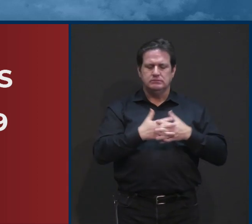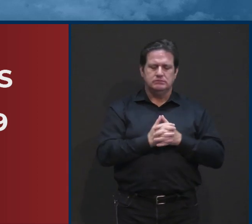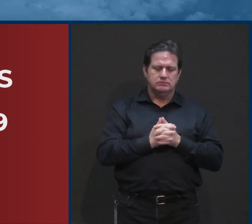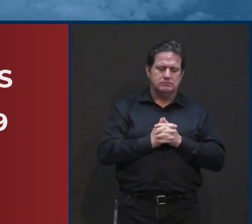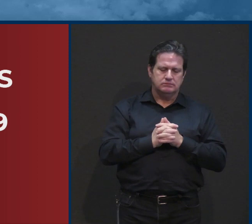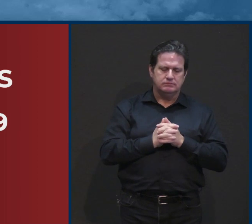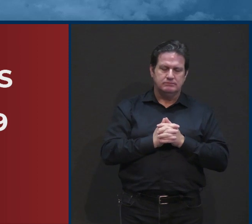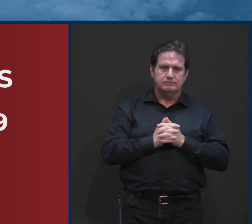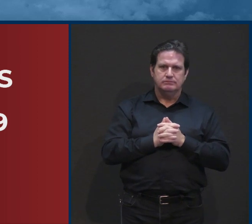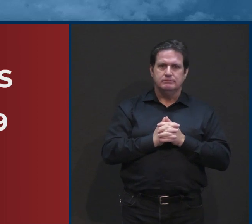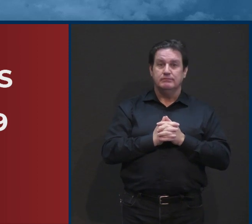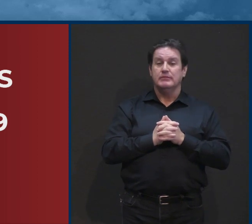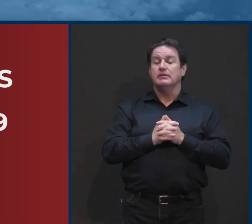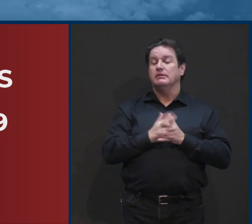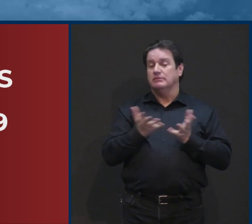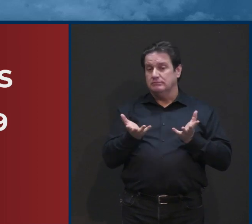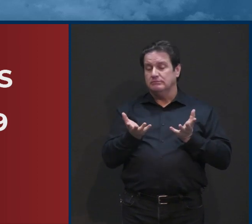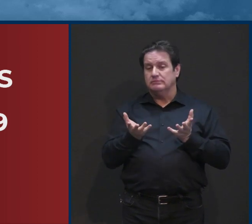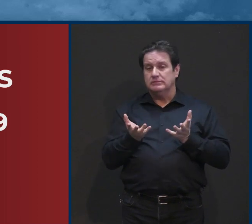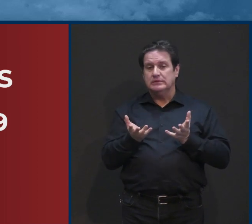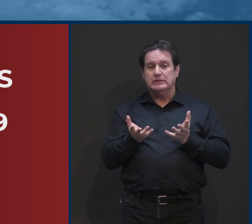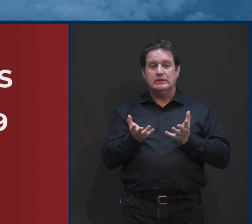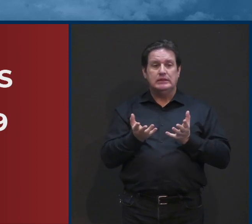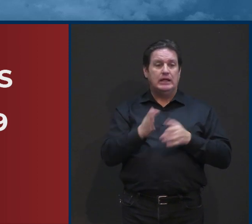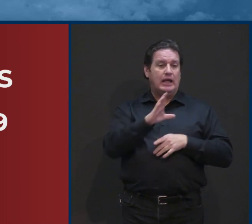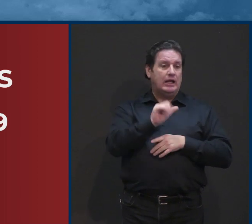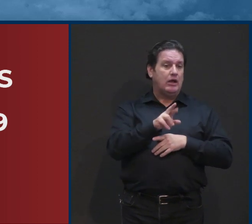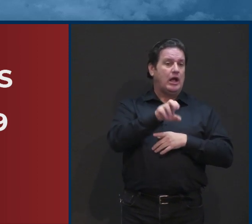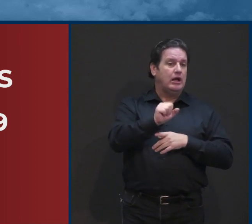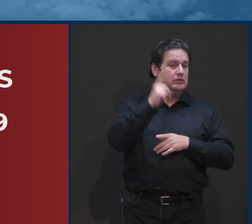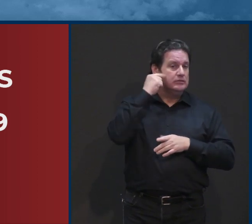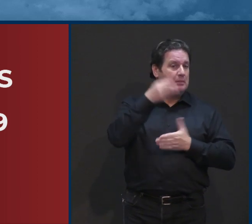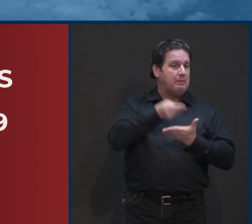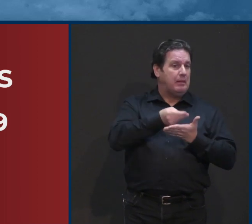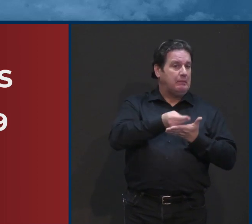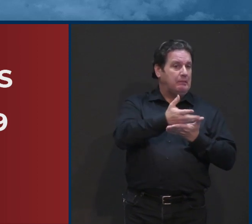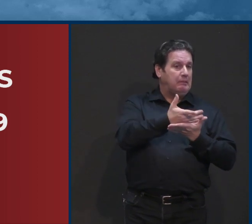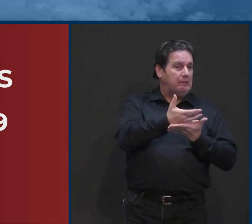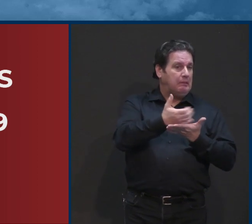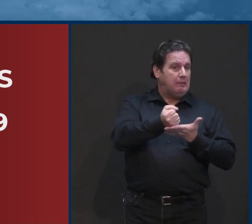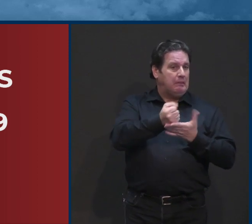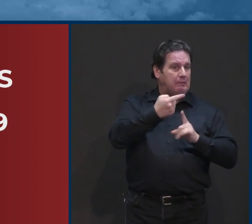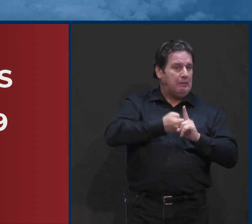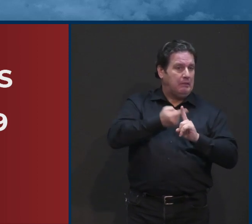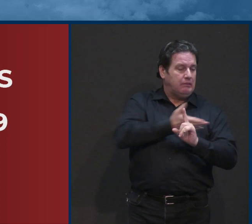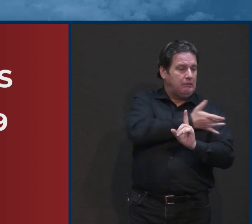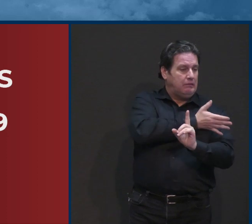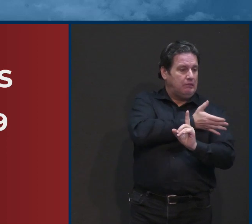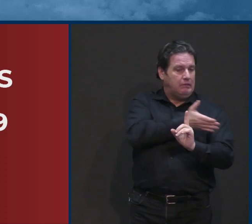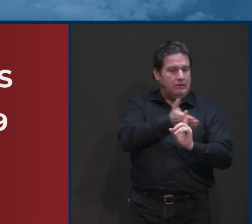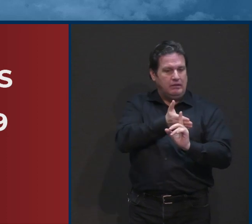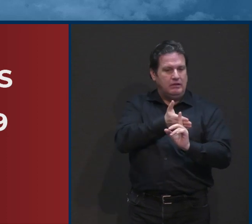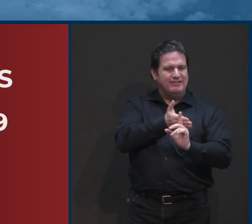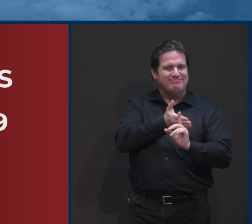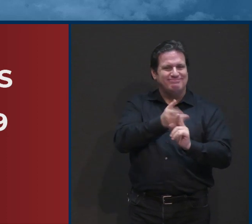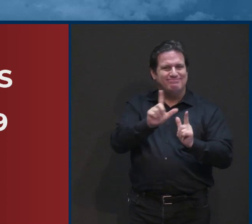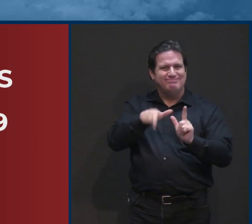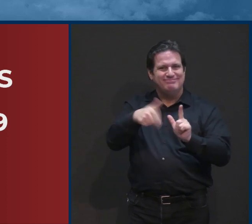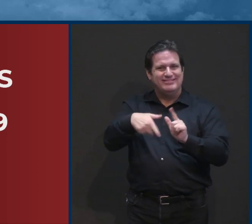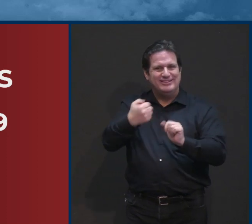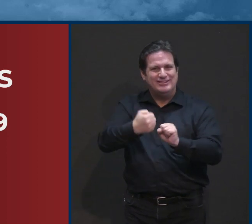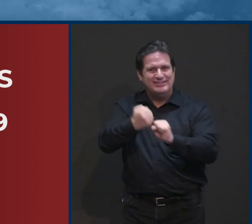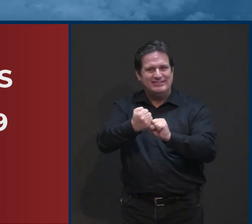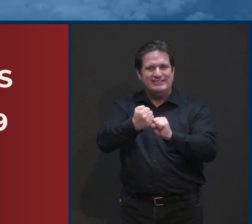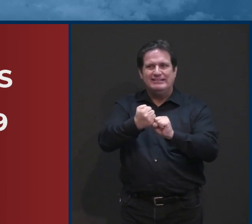the extension, if you will, of the CARES Act resources that were made available months ago, but that expire at the end of the